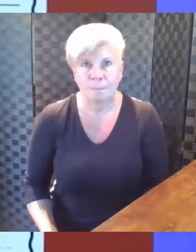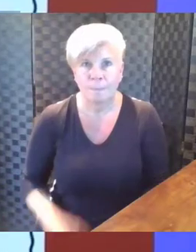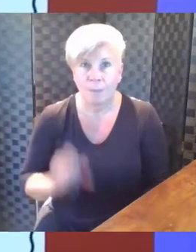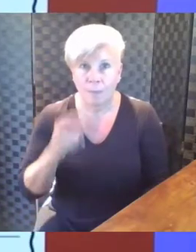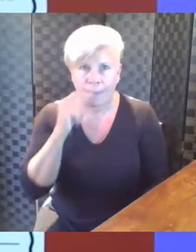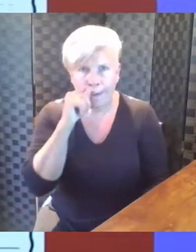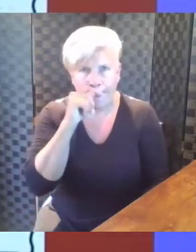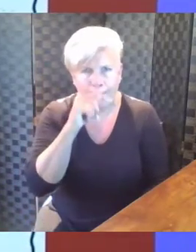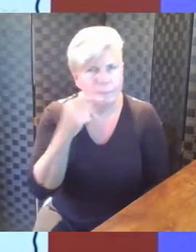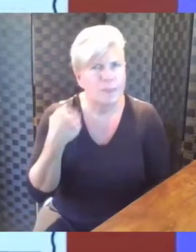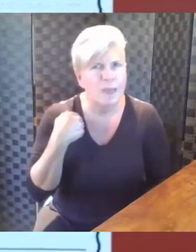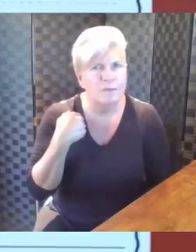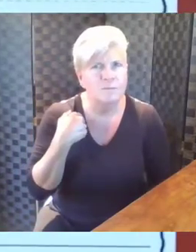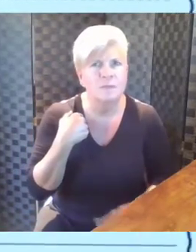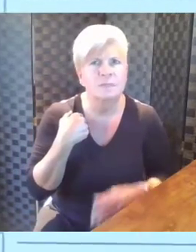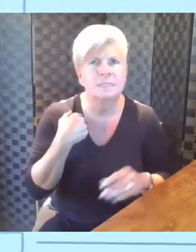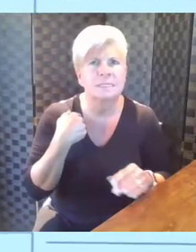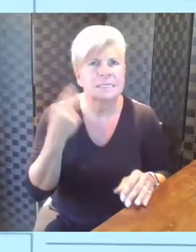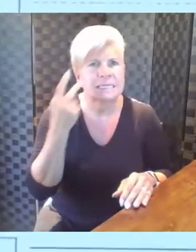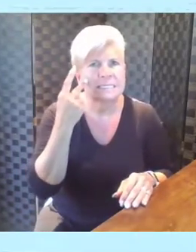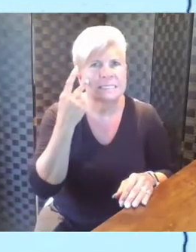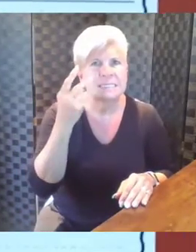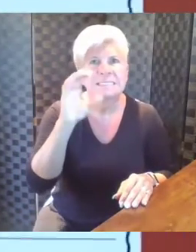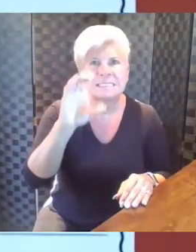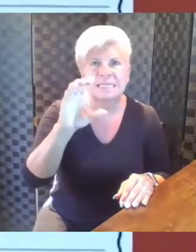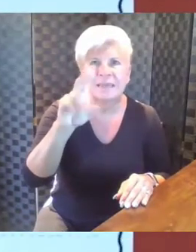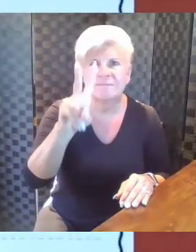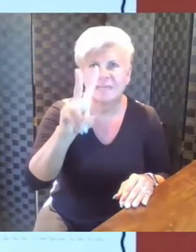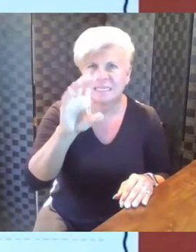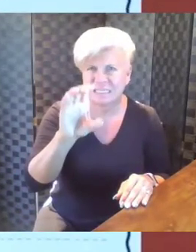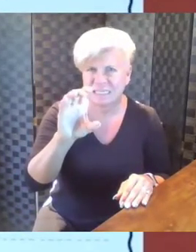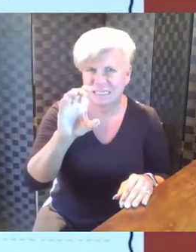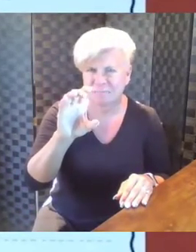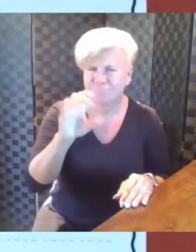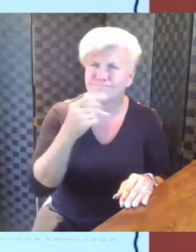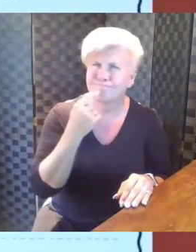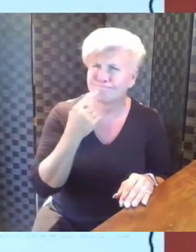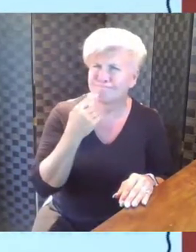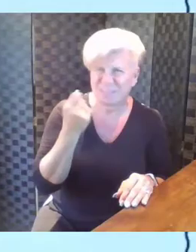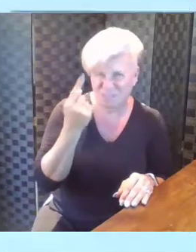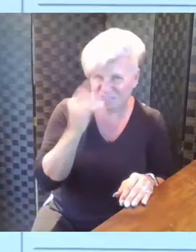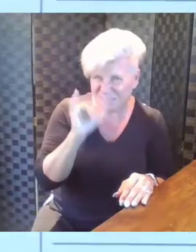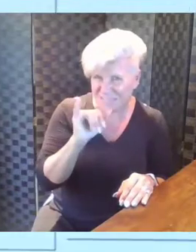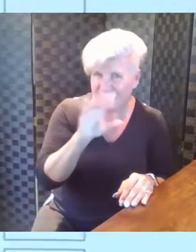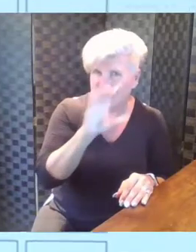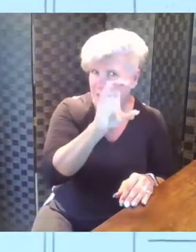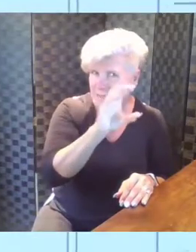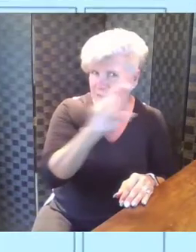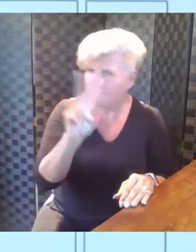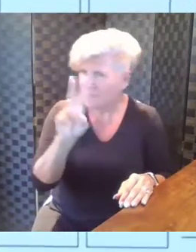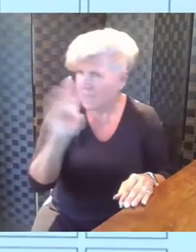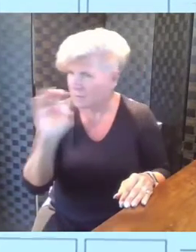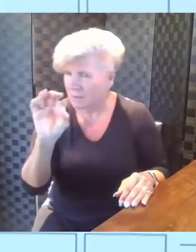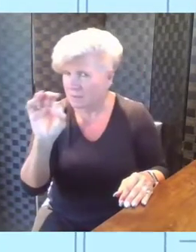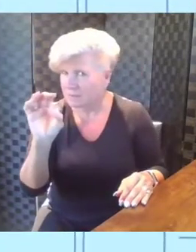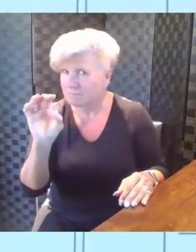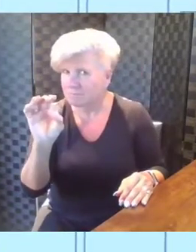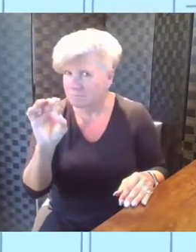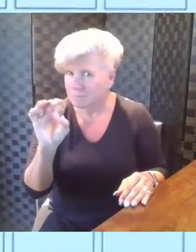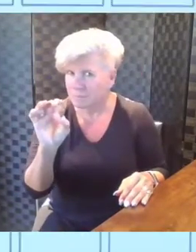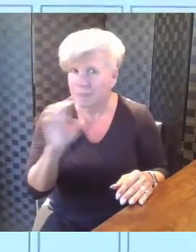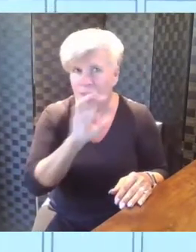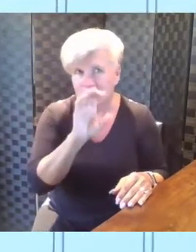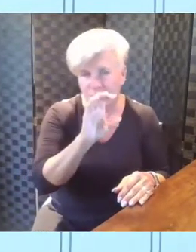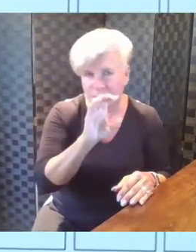All right. I've got this. It says CVC. And that's a tricky thing to understand, but it just means consonant, vowel, consonant. So I'm going to